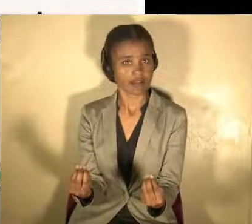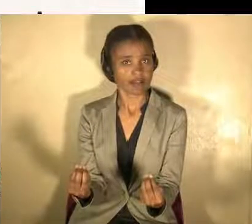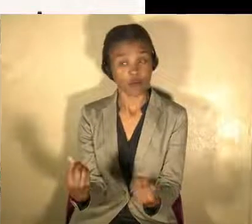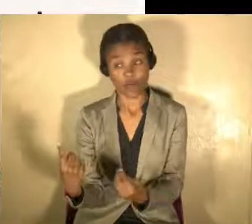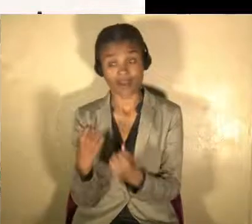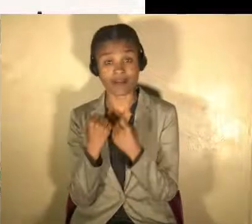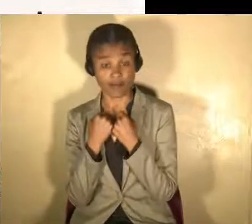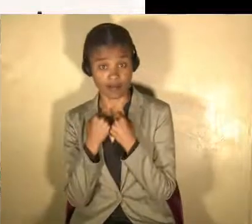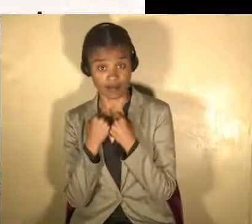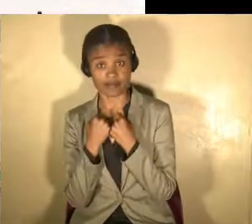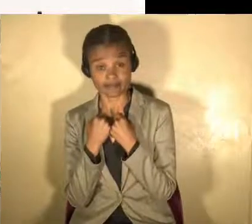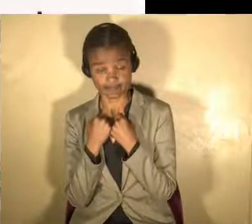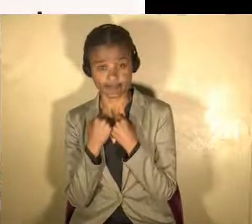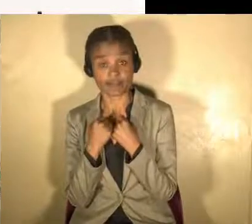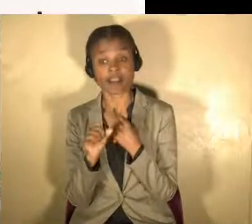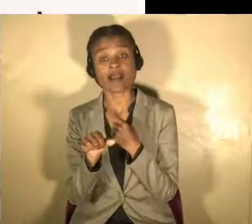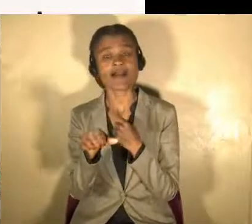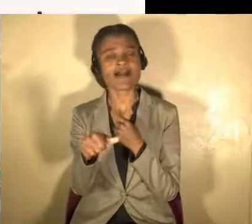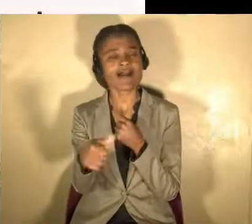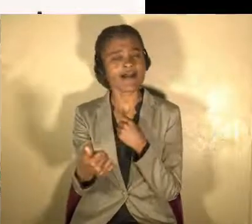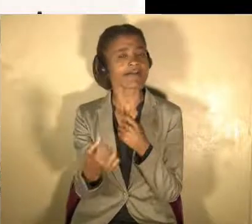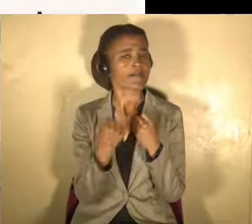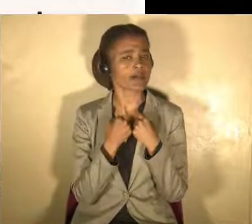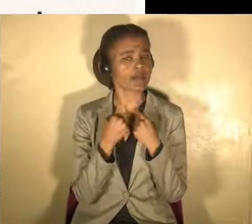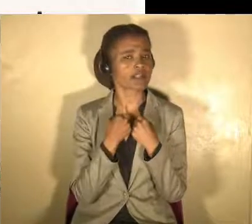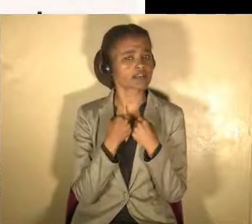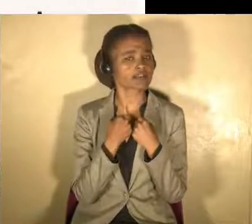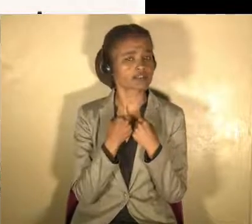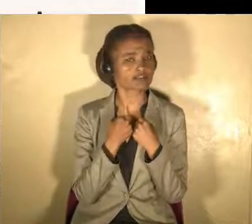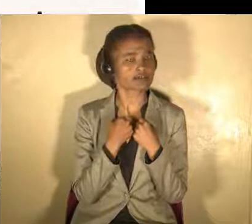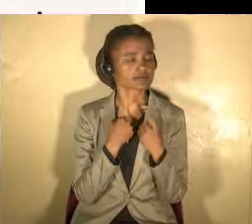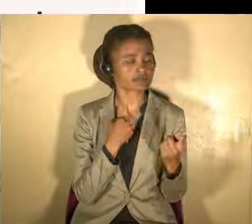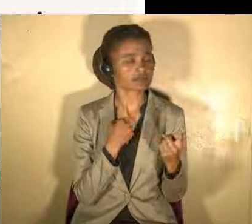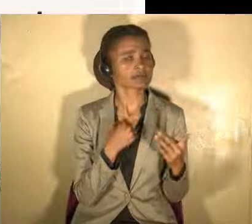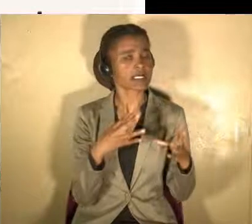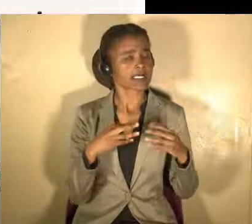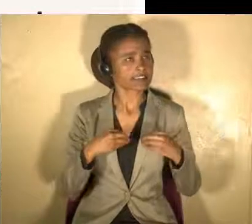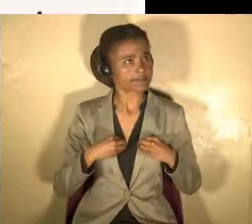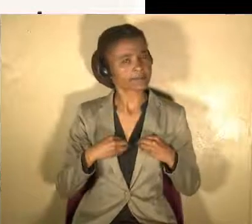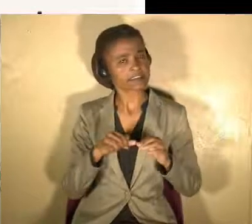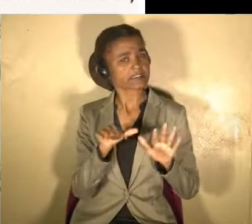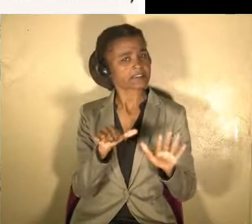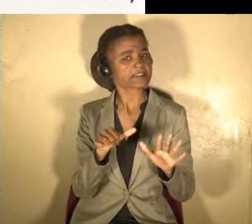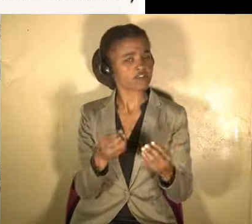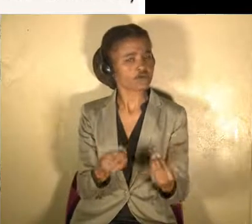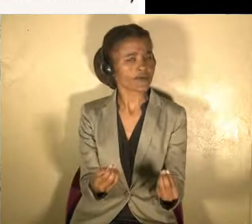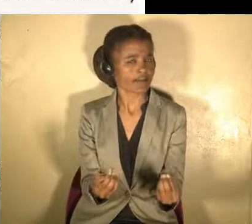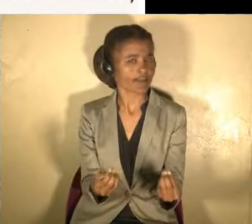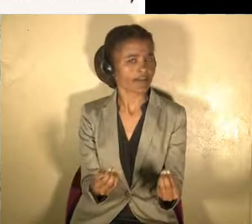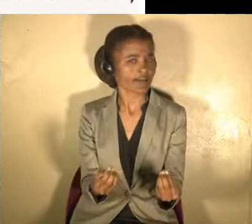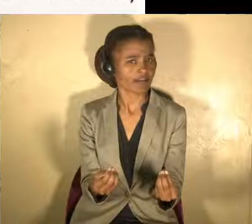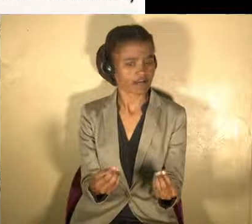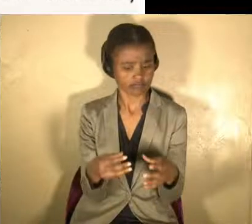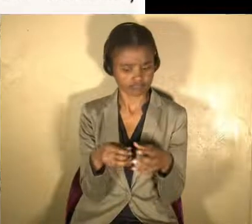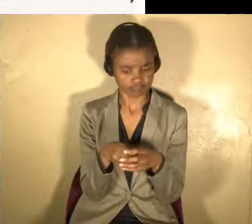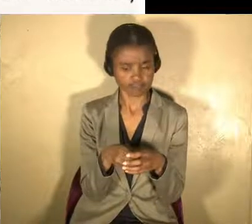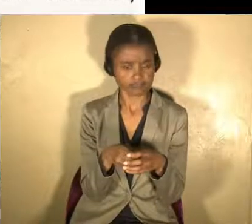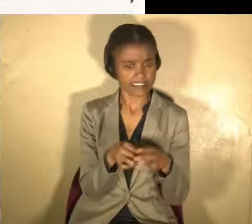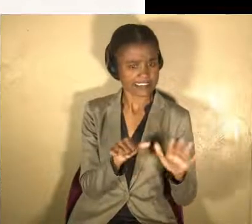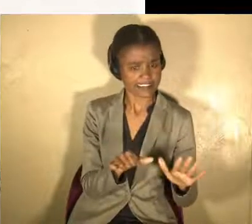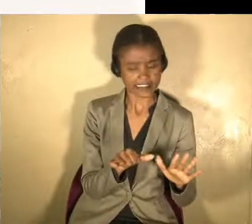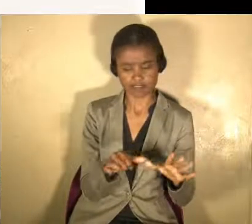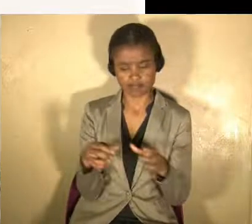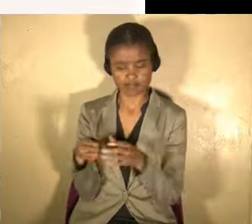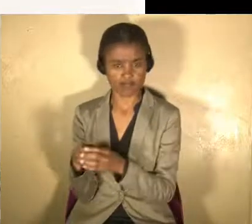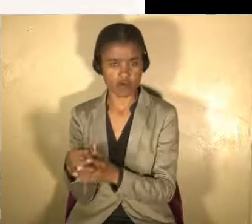allocated 6 children. So that will not be that will be unlawful.